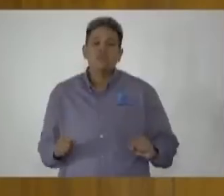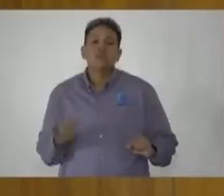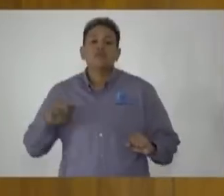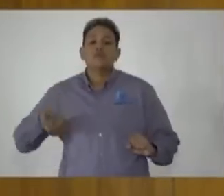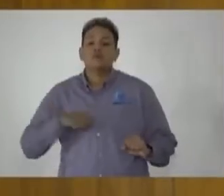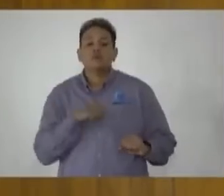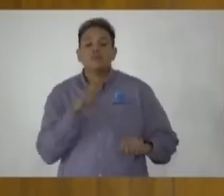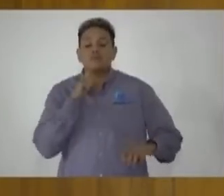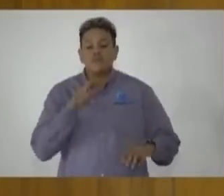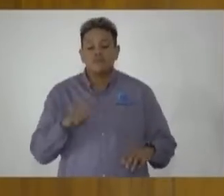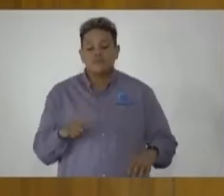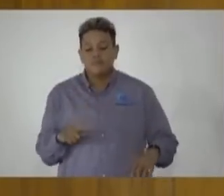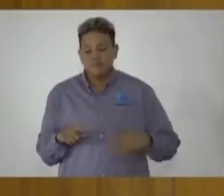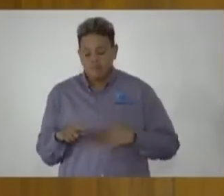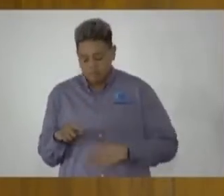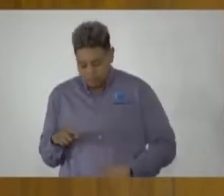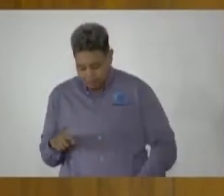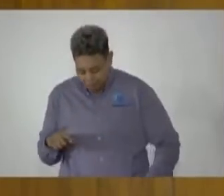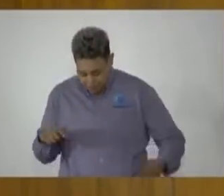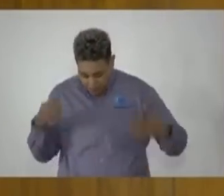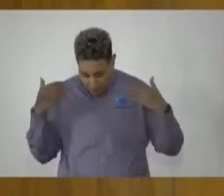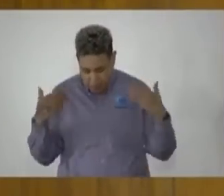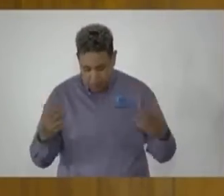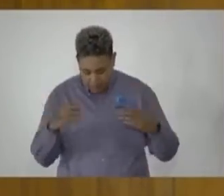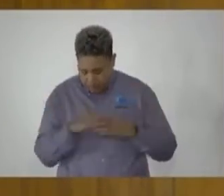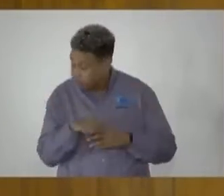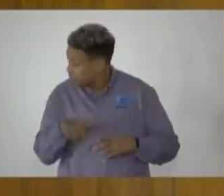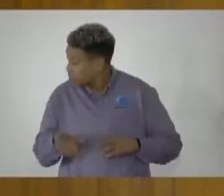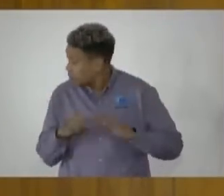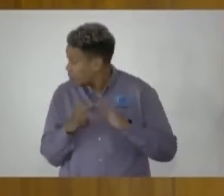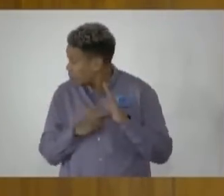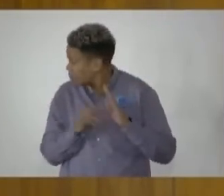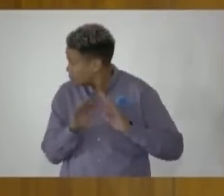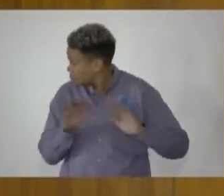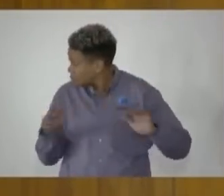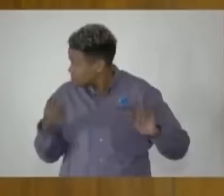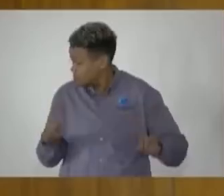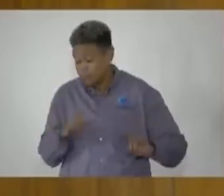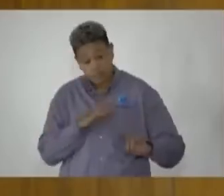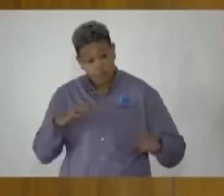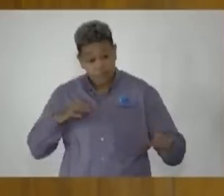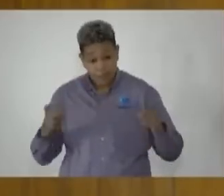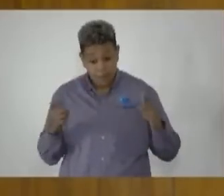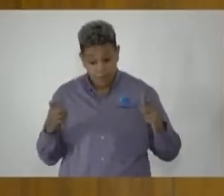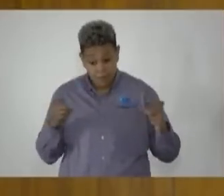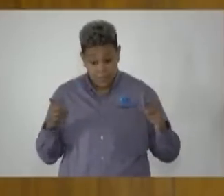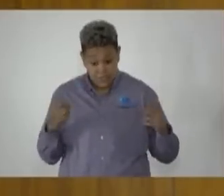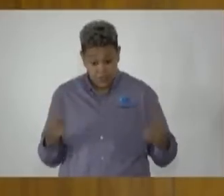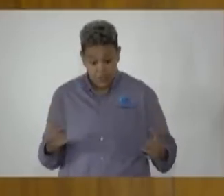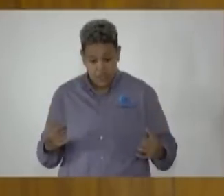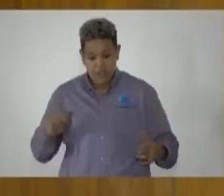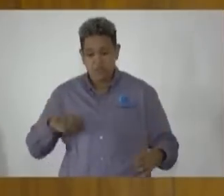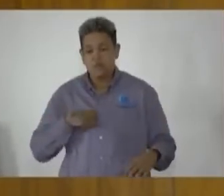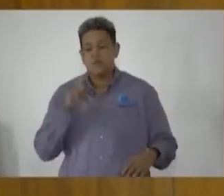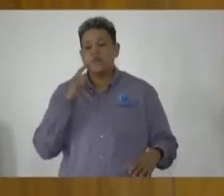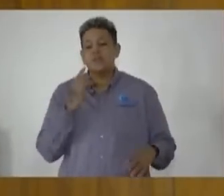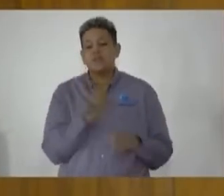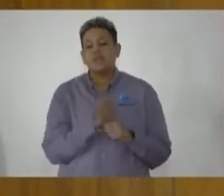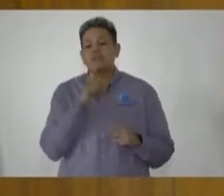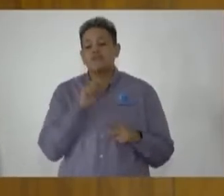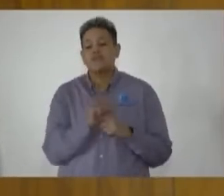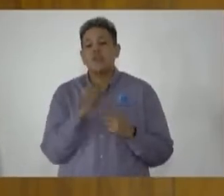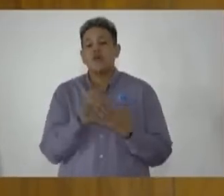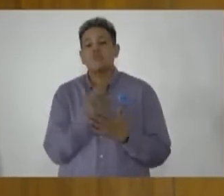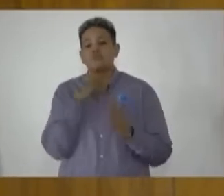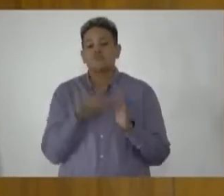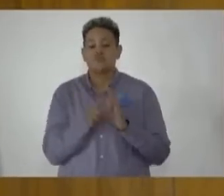we, instead of moving into the Standing Orders Committee today, that we get the opportunity